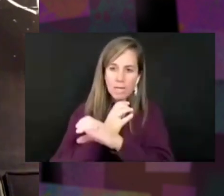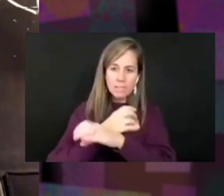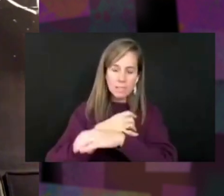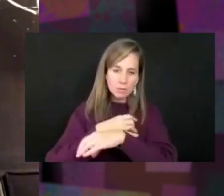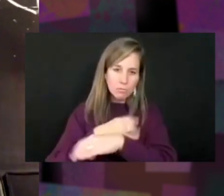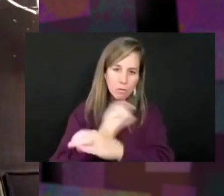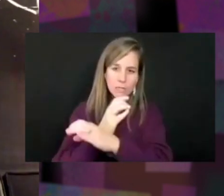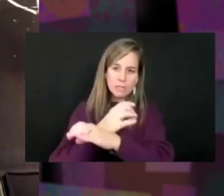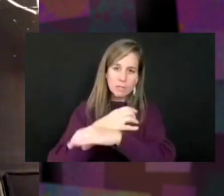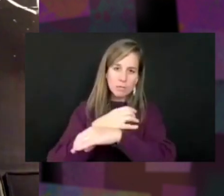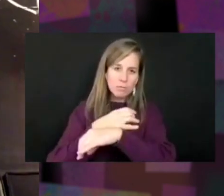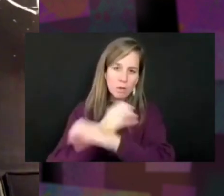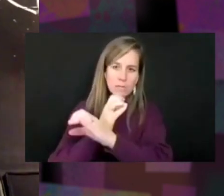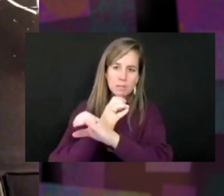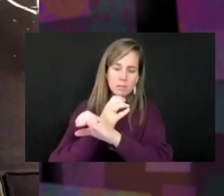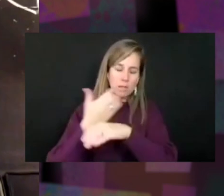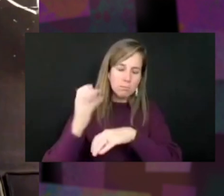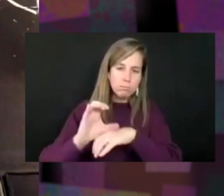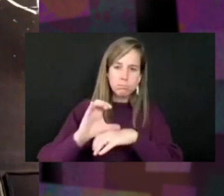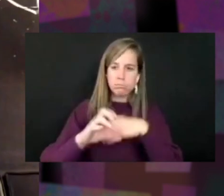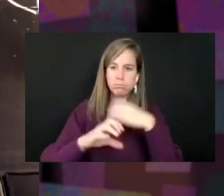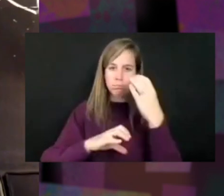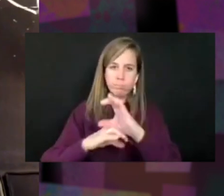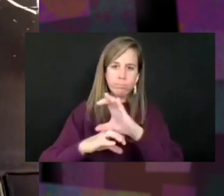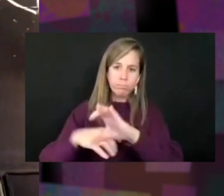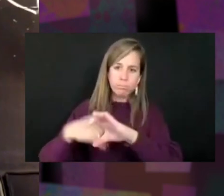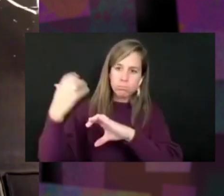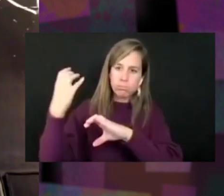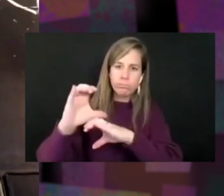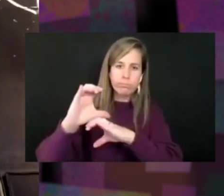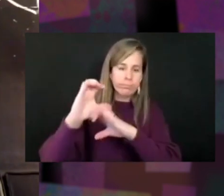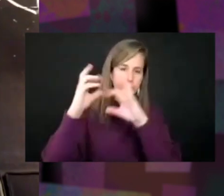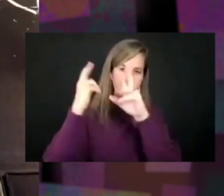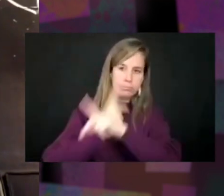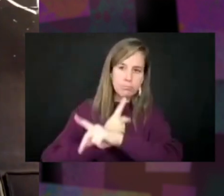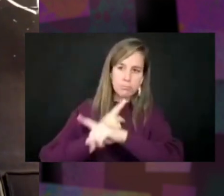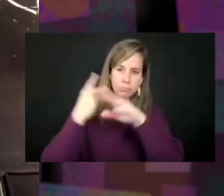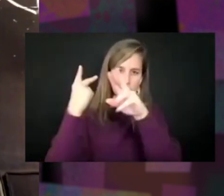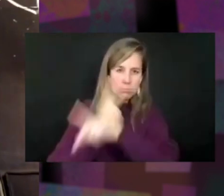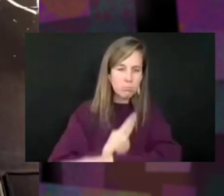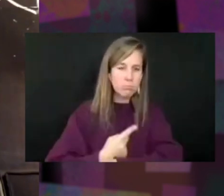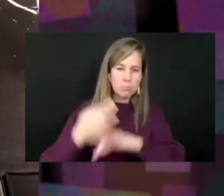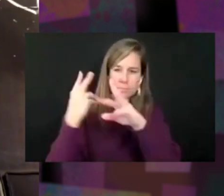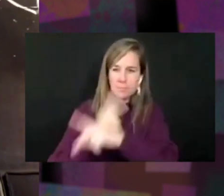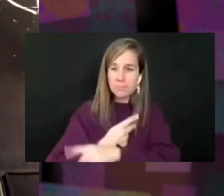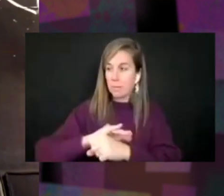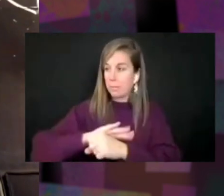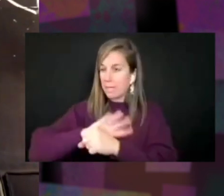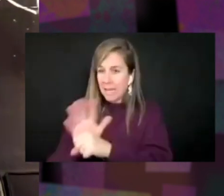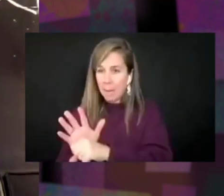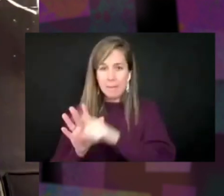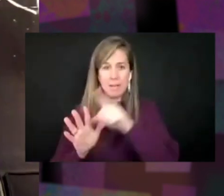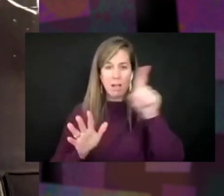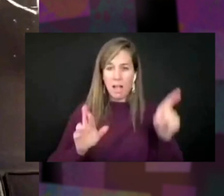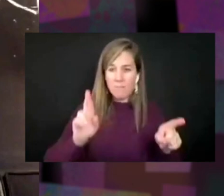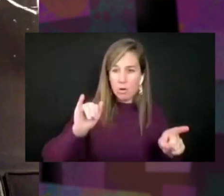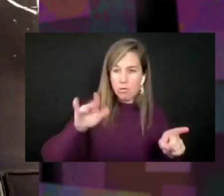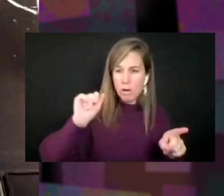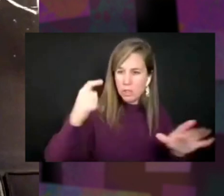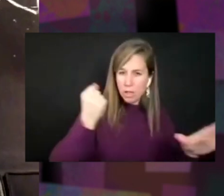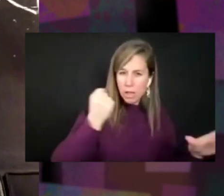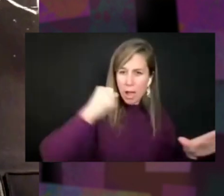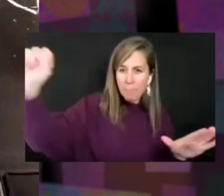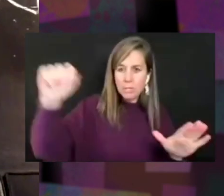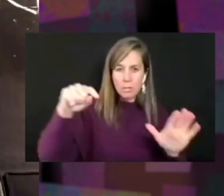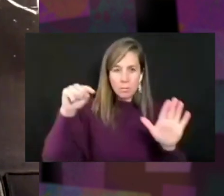ongoing pandemic and its countless impacts, the racial uprisings in the aftermath of the murder of George Floyd